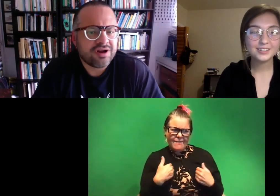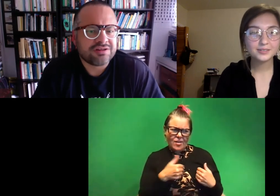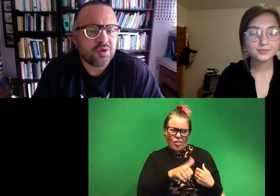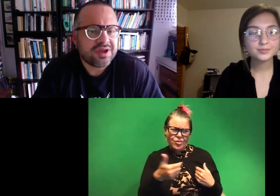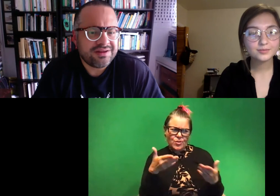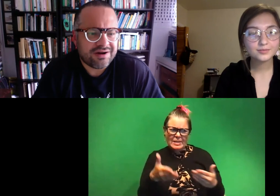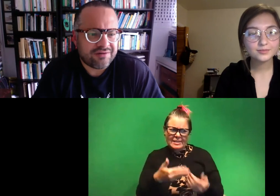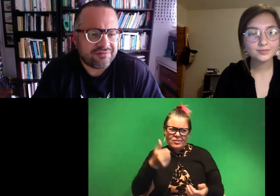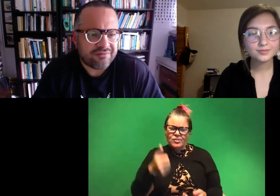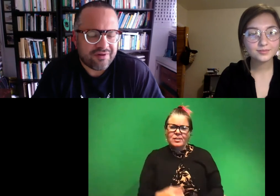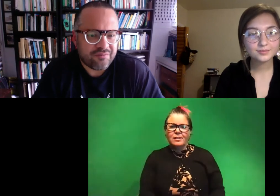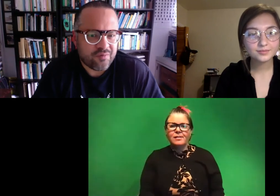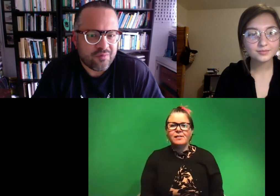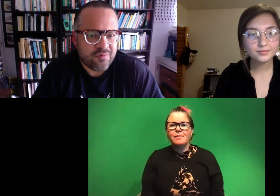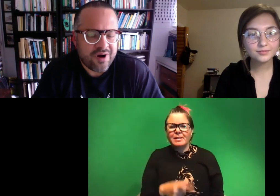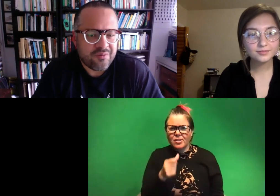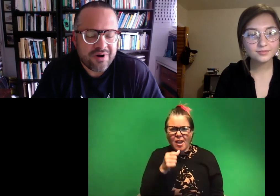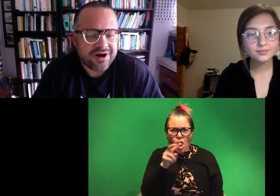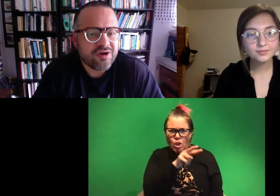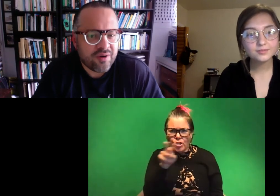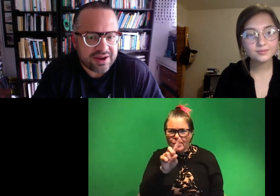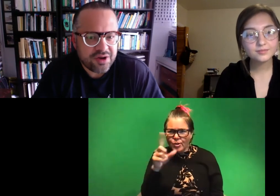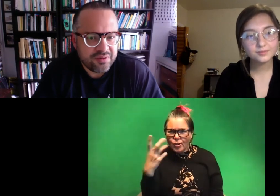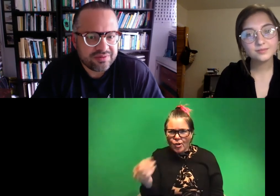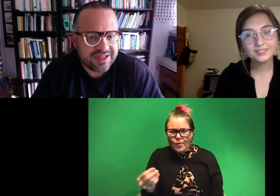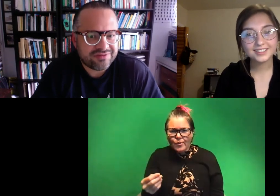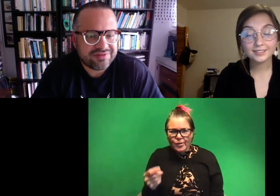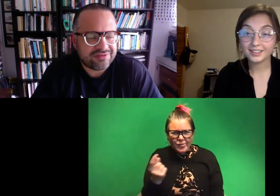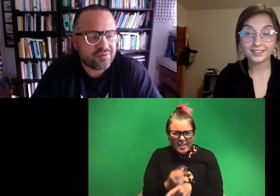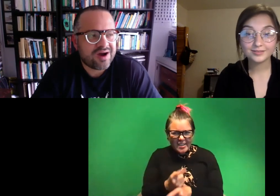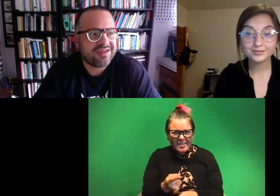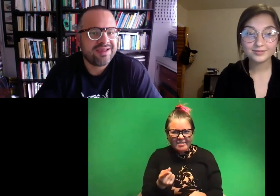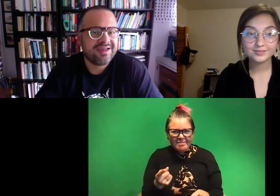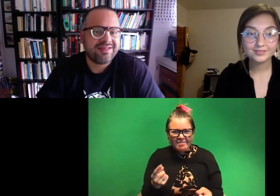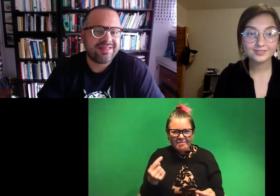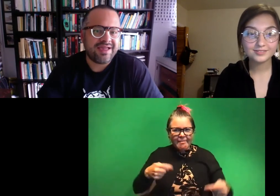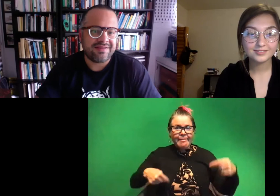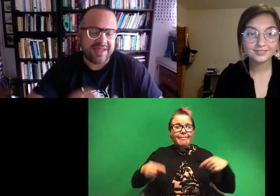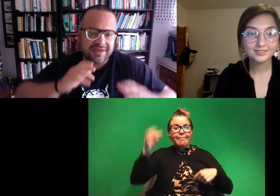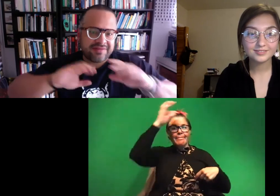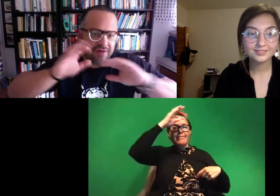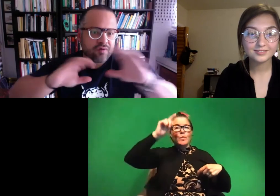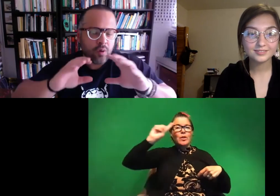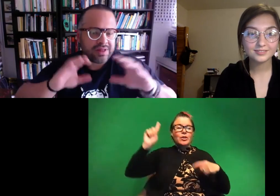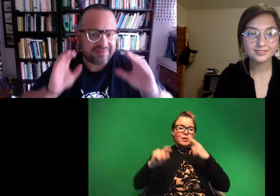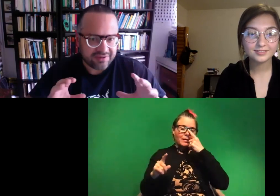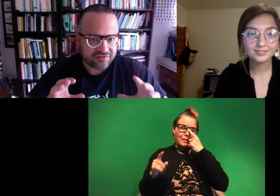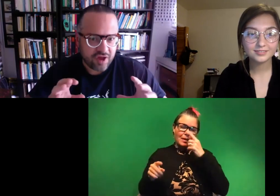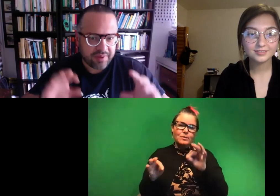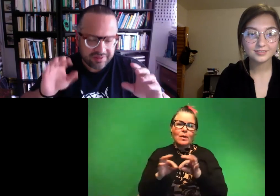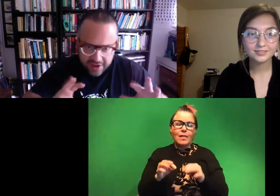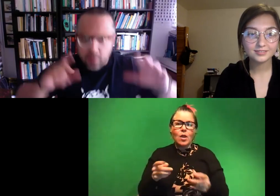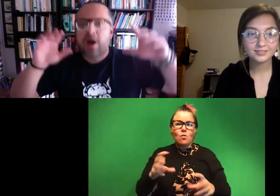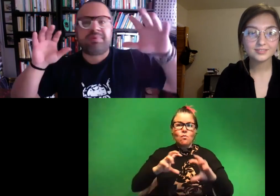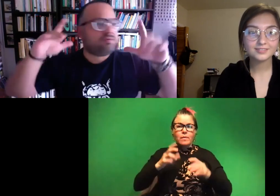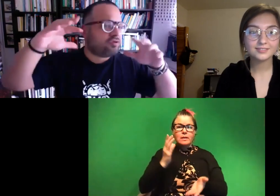because you are not looking of where are you going, no? That's why they roll and they stop